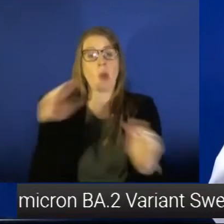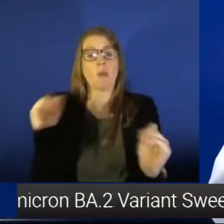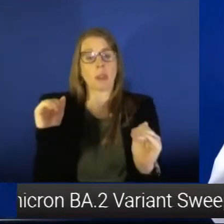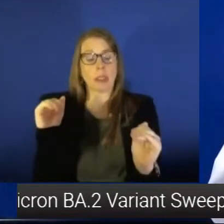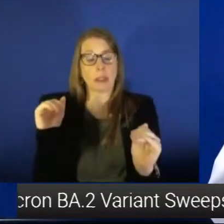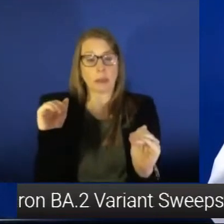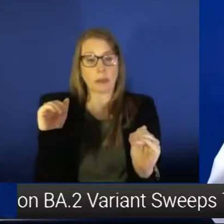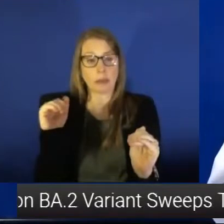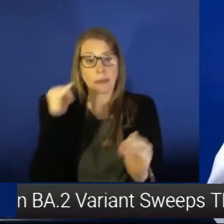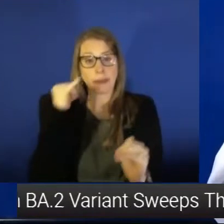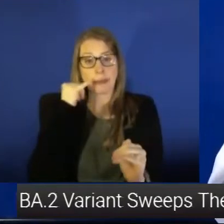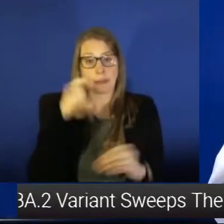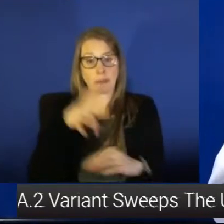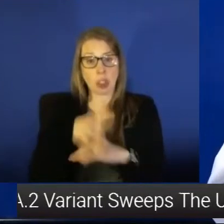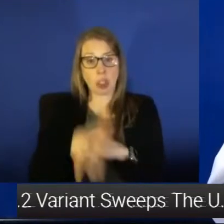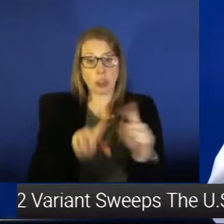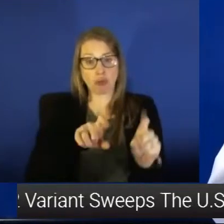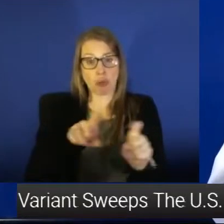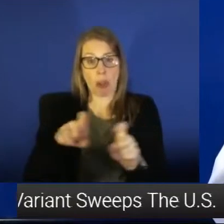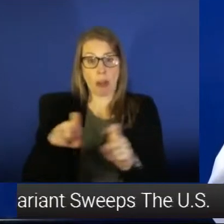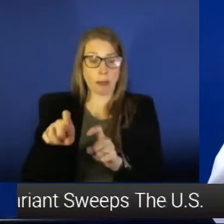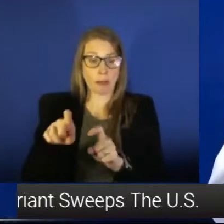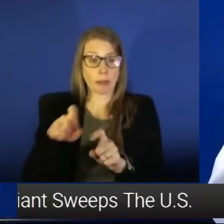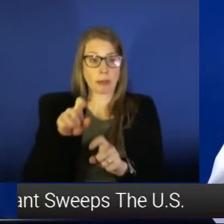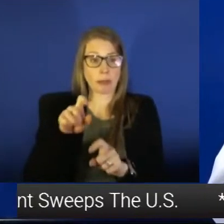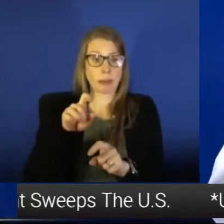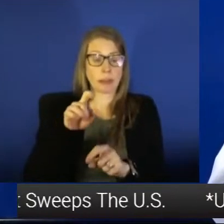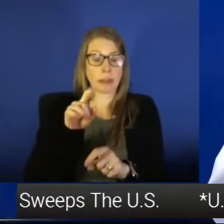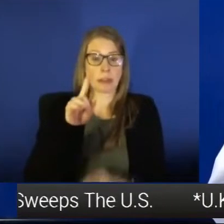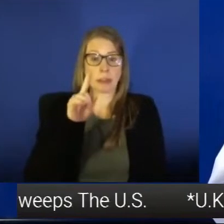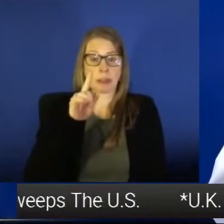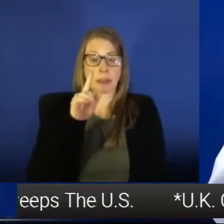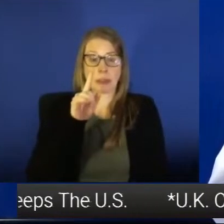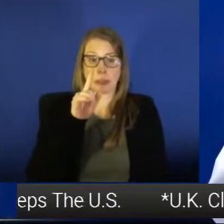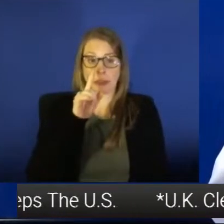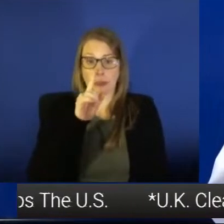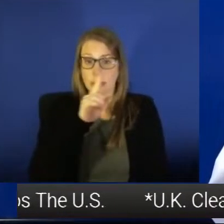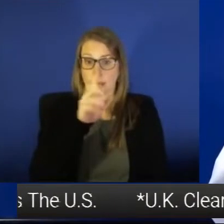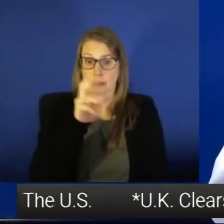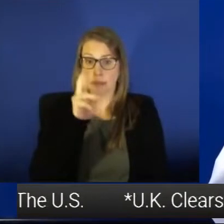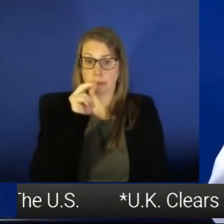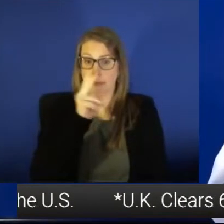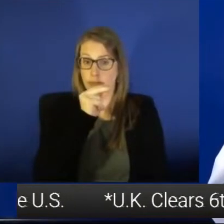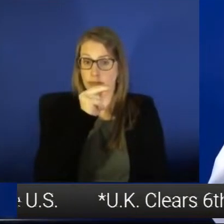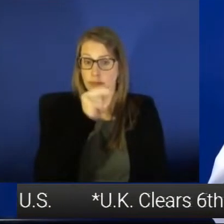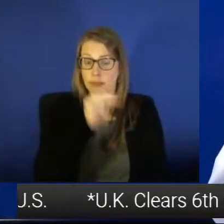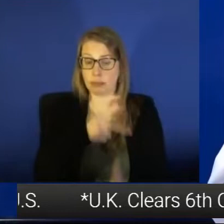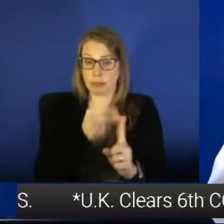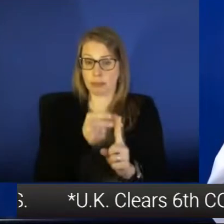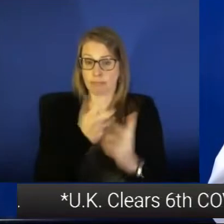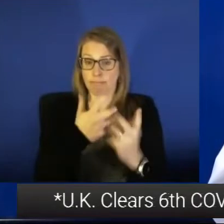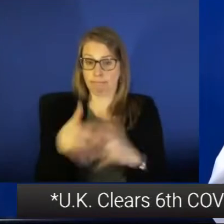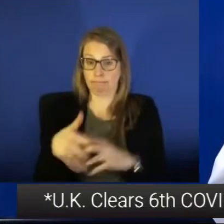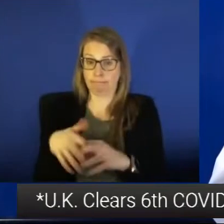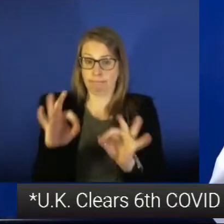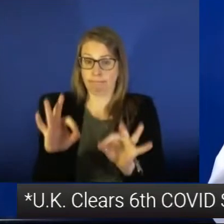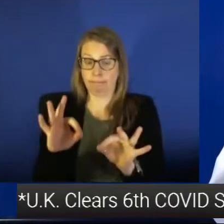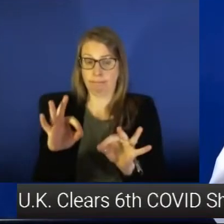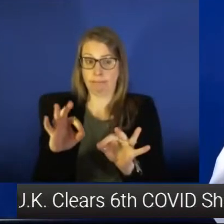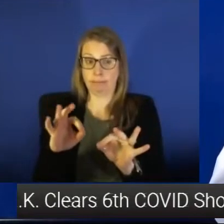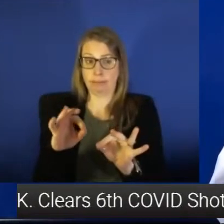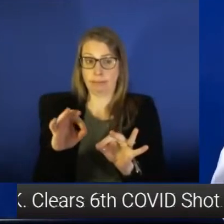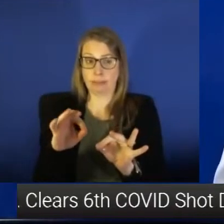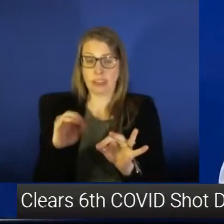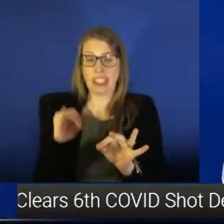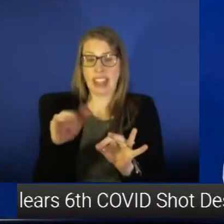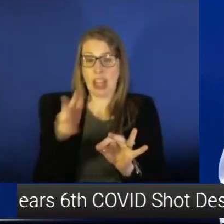early trials of nasal vaccination, nasal spray vaccine work out, that is also a game changer. So we'll see how